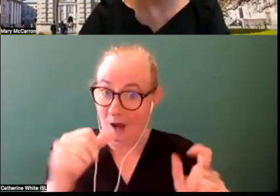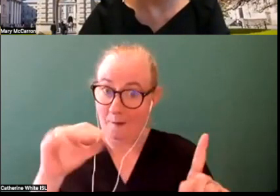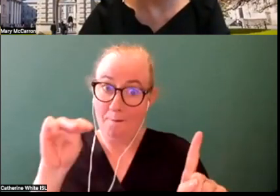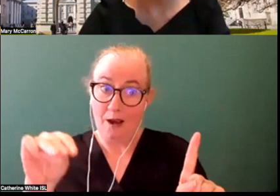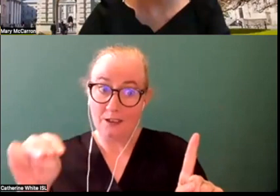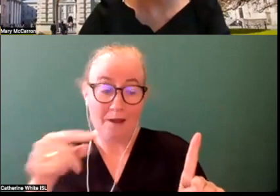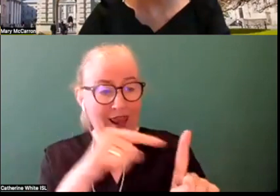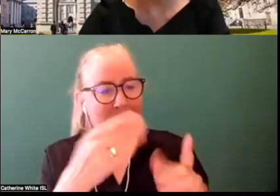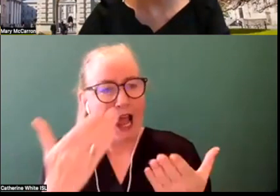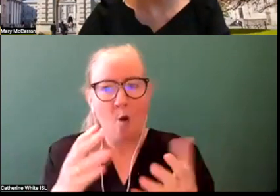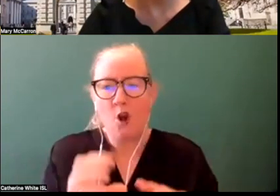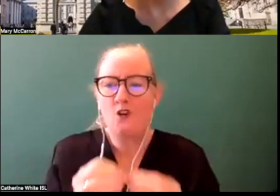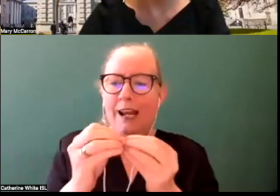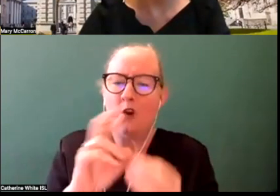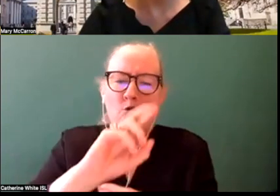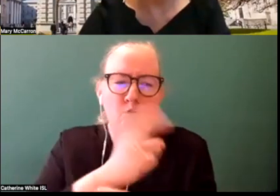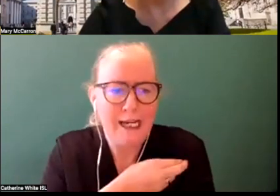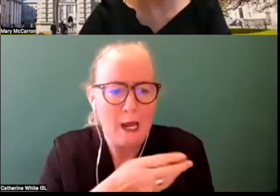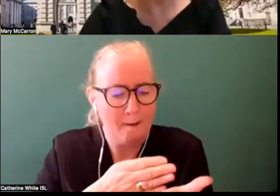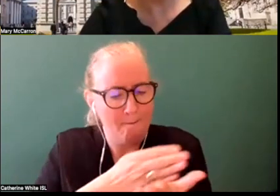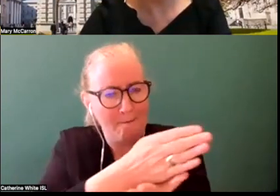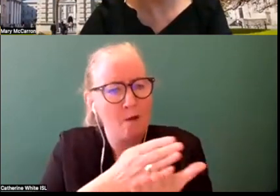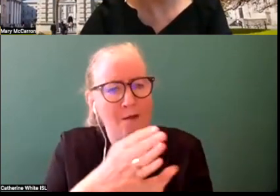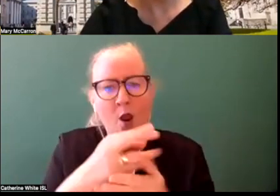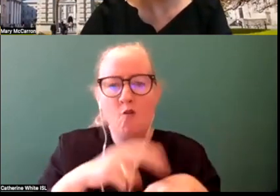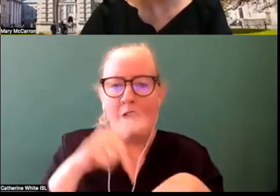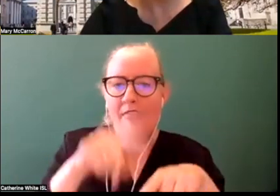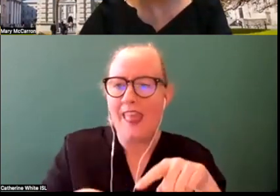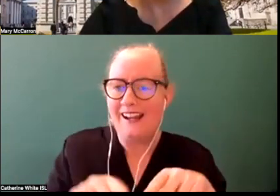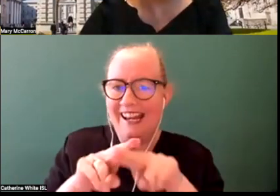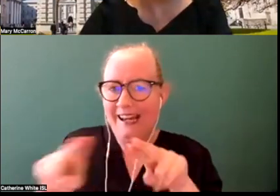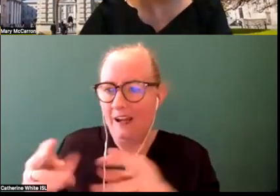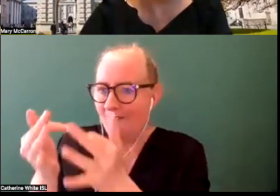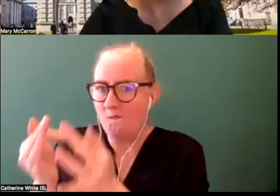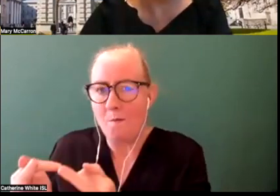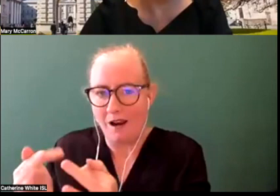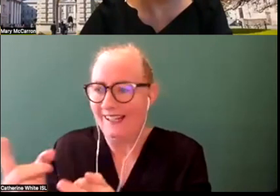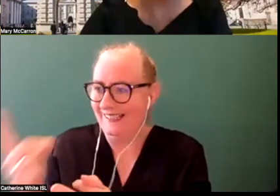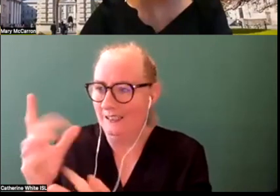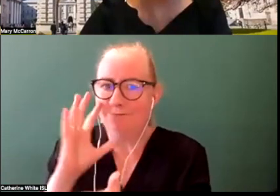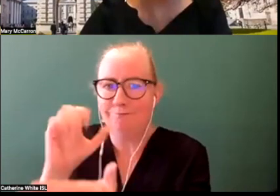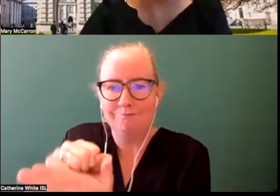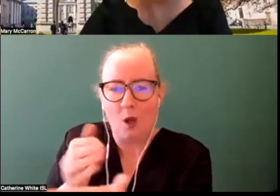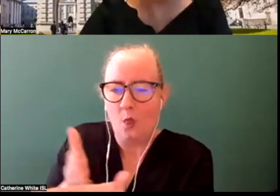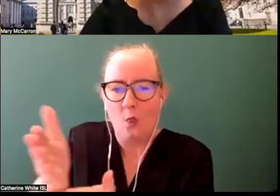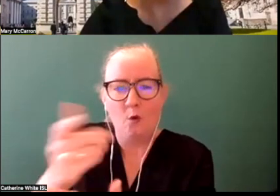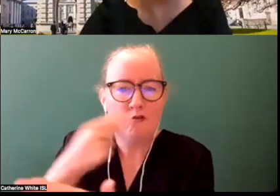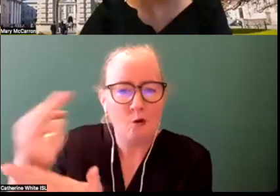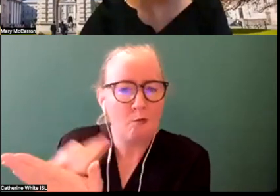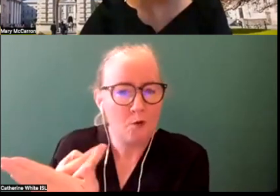for creating real pathways as opposed to the informal ones which were identified in the report. Yeah, thanks, Fintan.